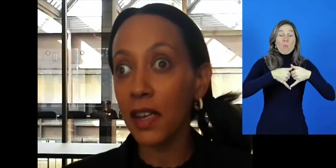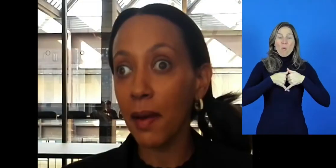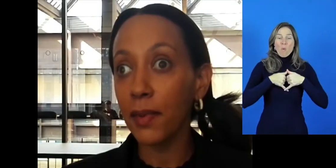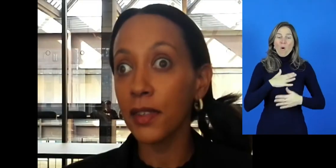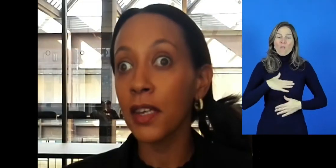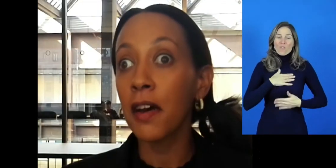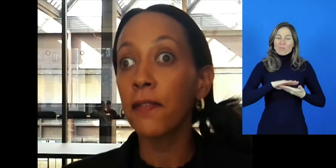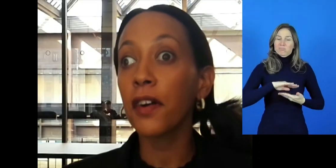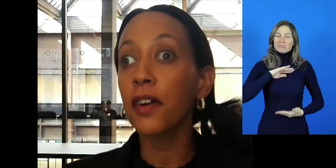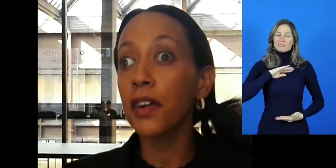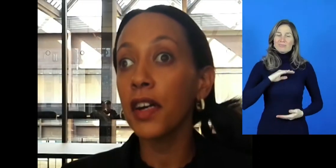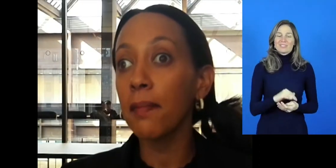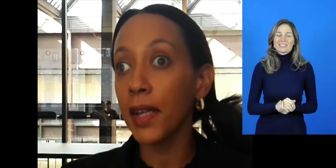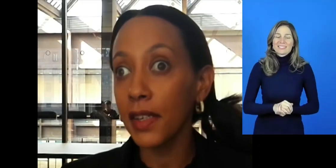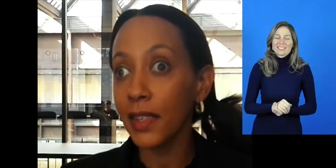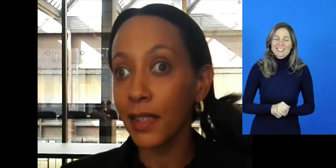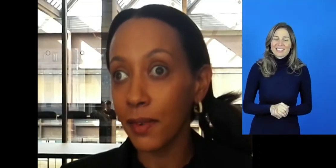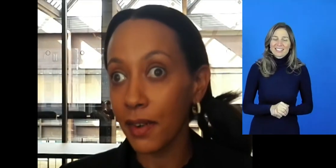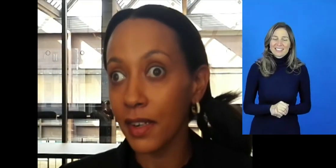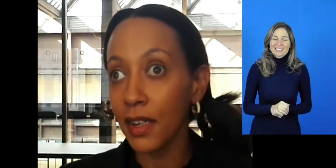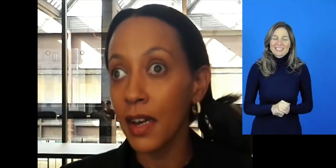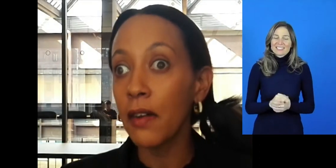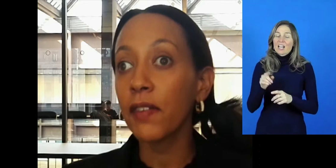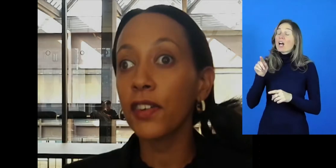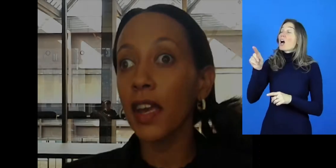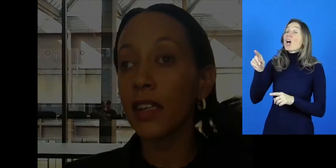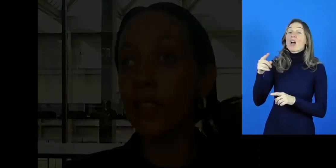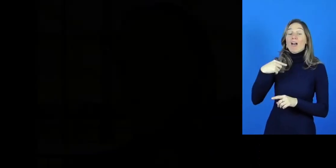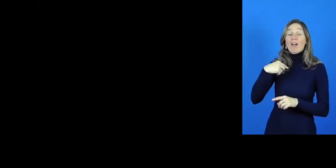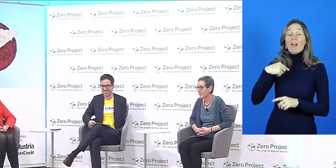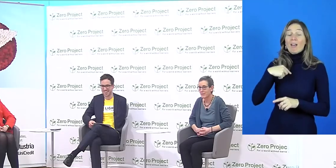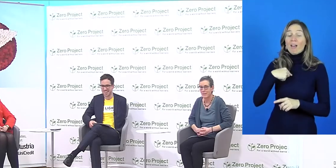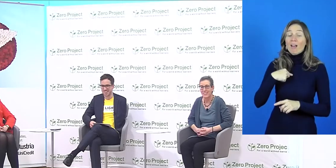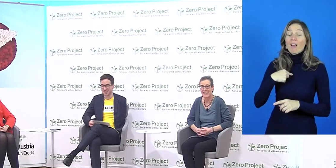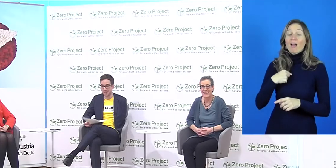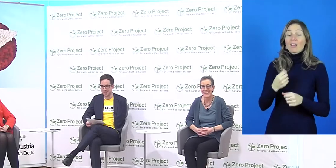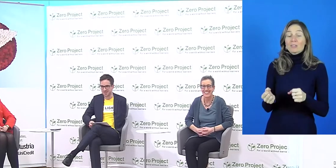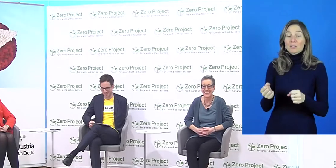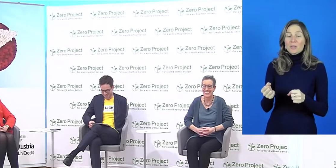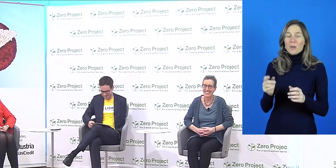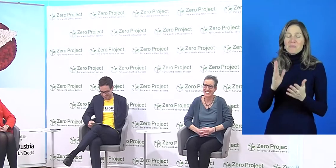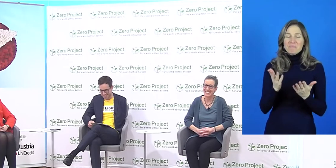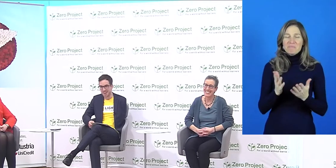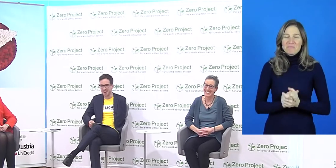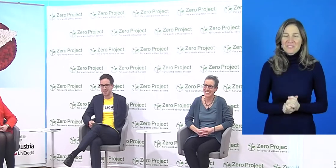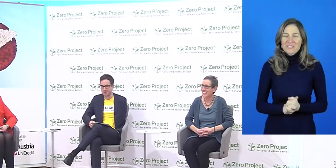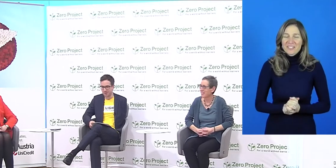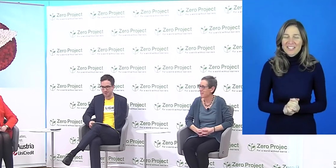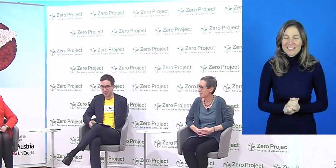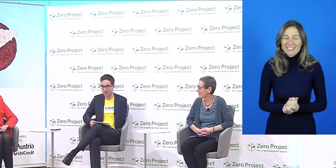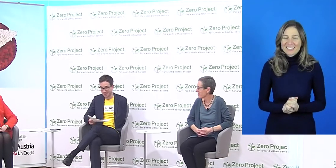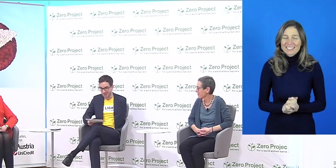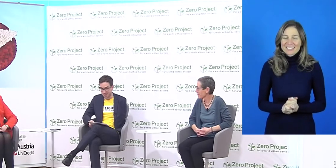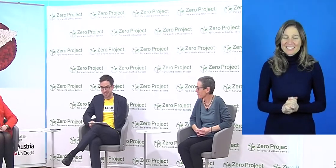jury members for Her Abilities Award. We've created this award. So thank you, Yeti, for